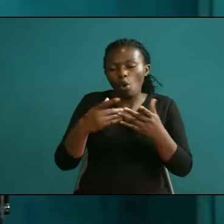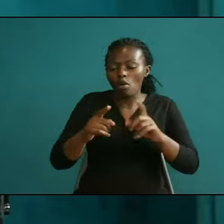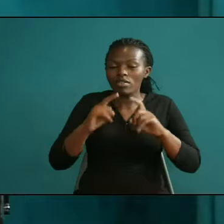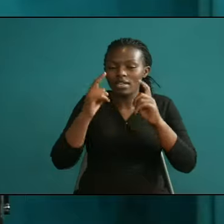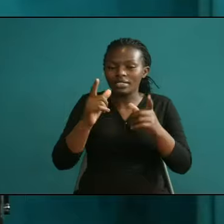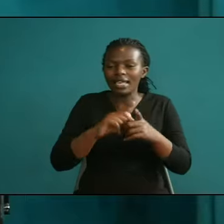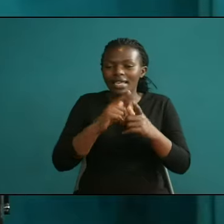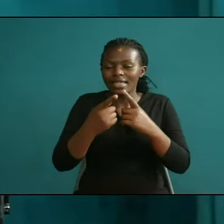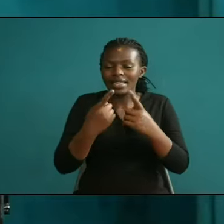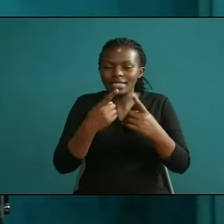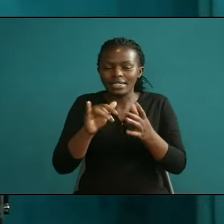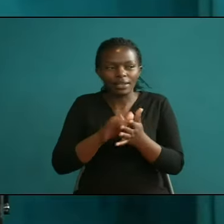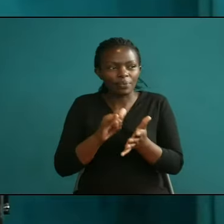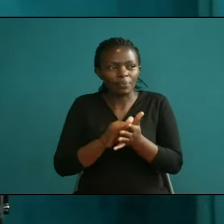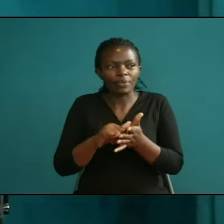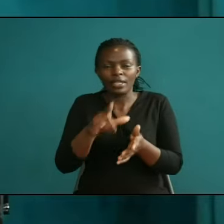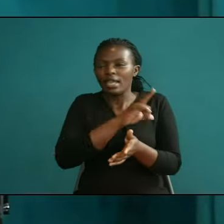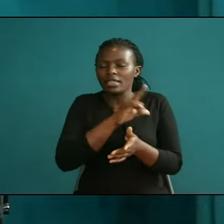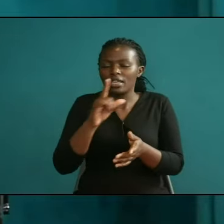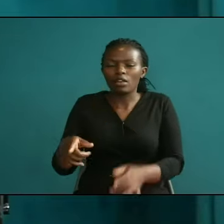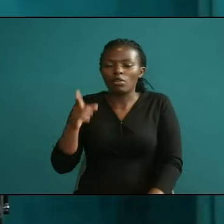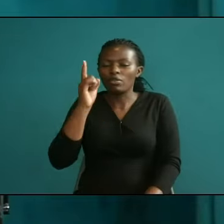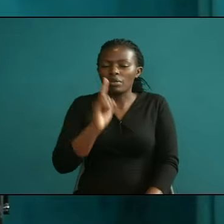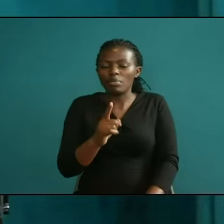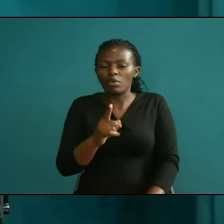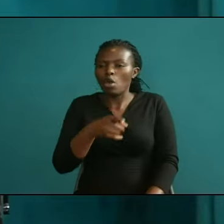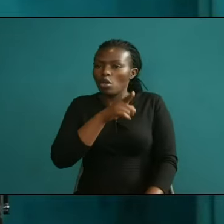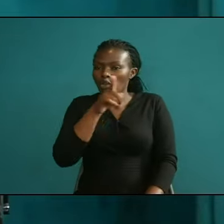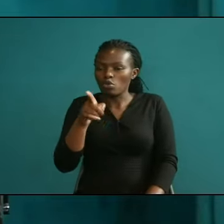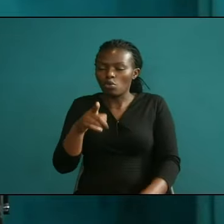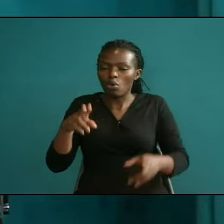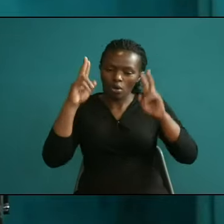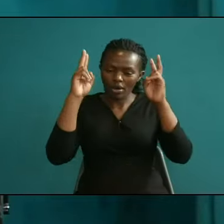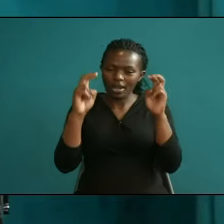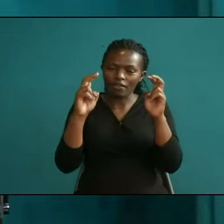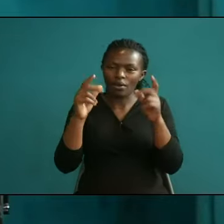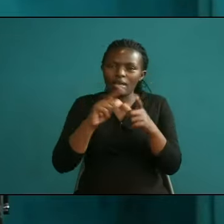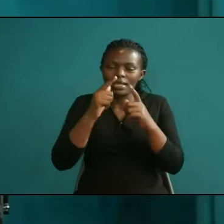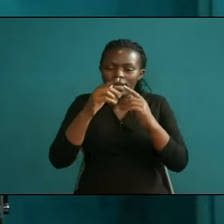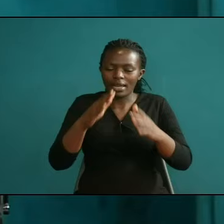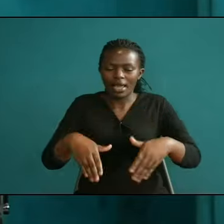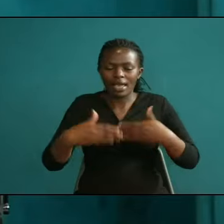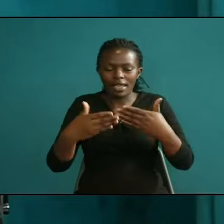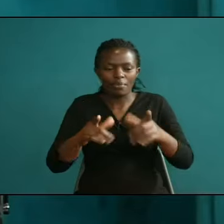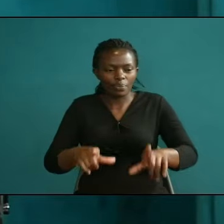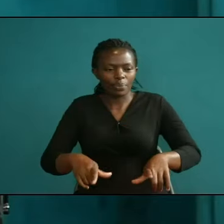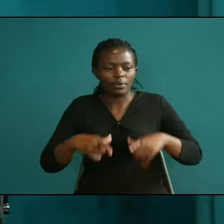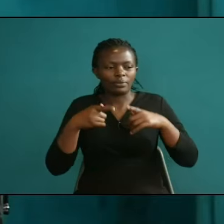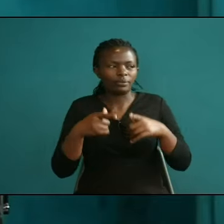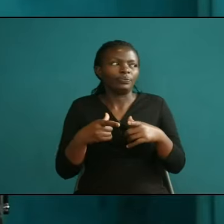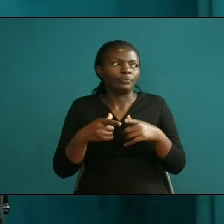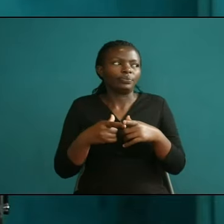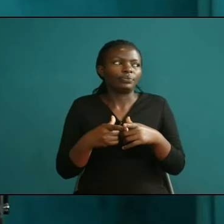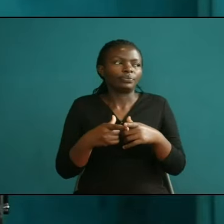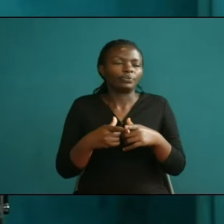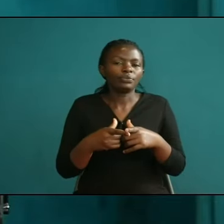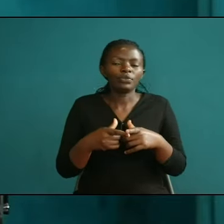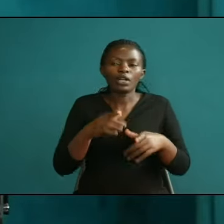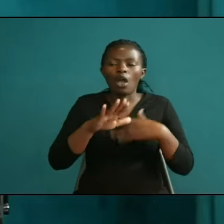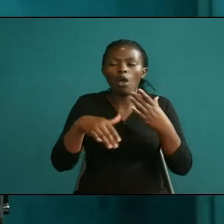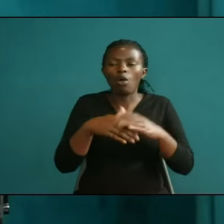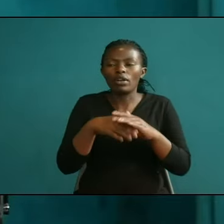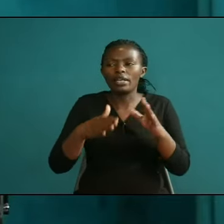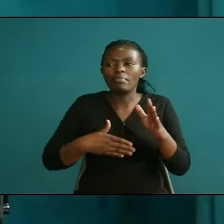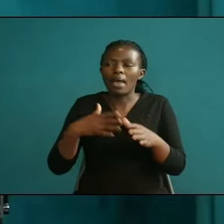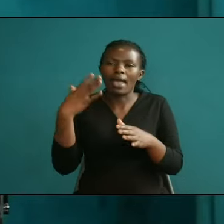penitence, declares, "The Lord rebuke thee, O Satan. I gave my life for these souls. They are engraved in the palms of my hands.